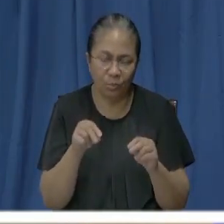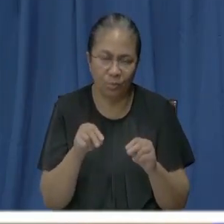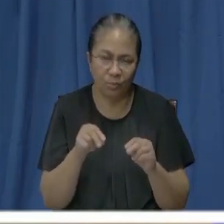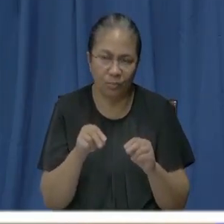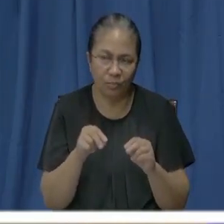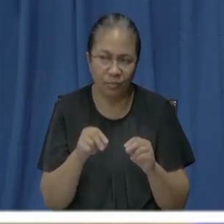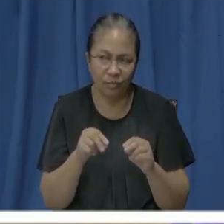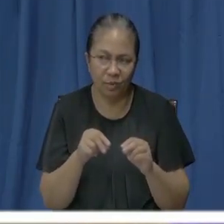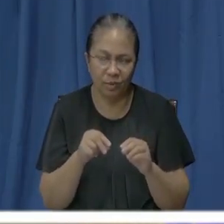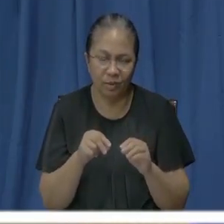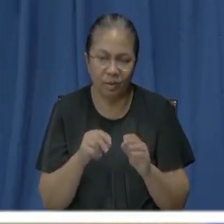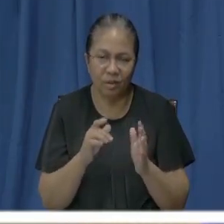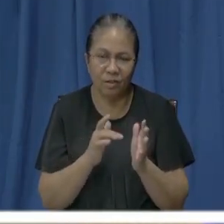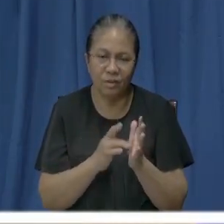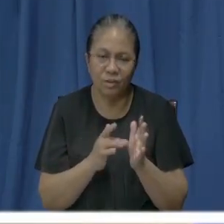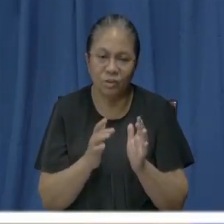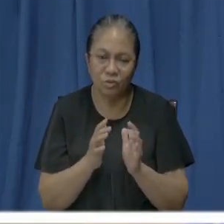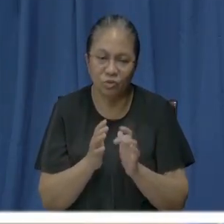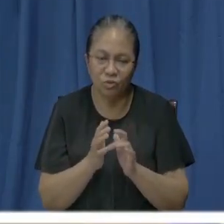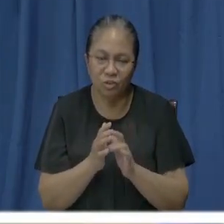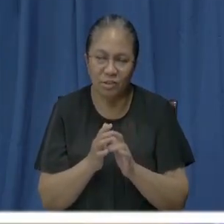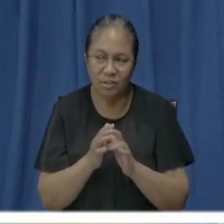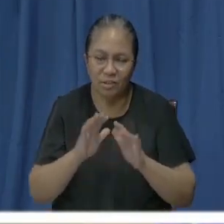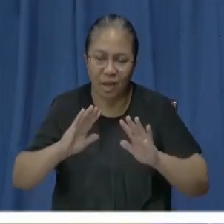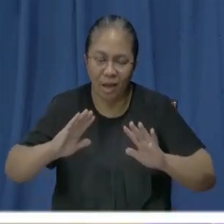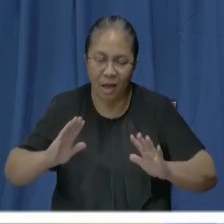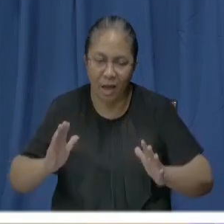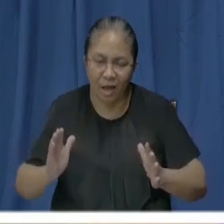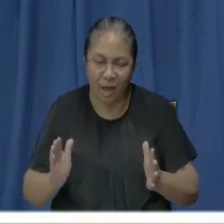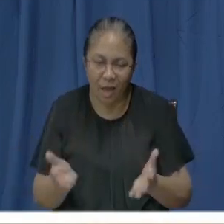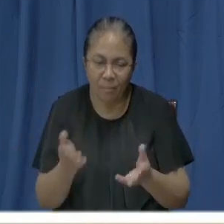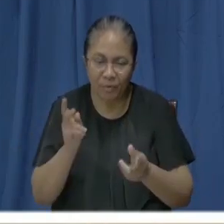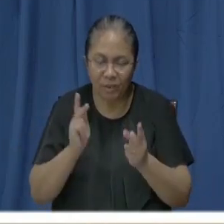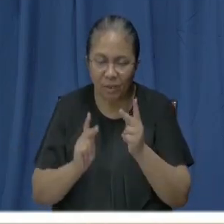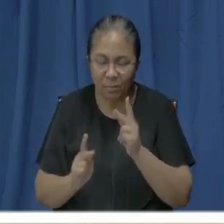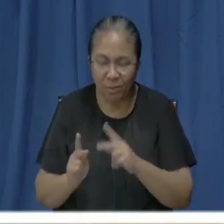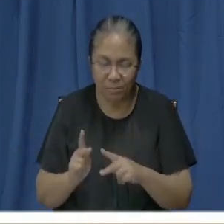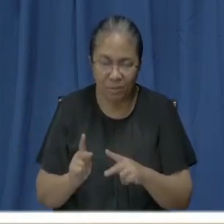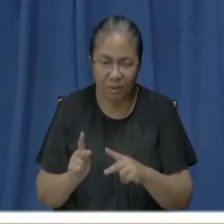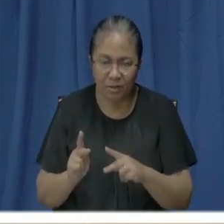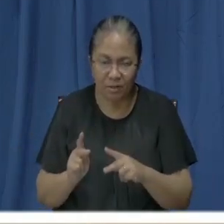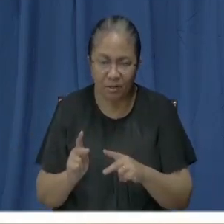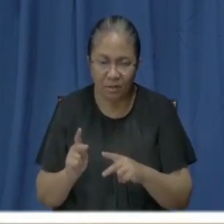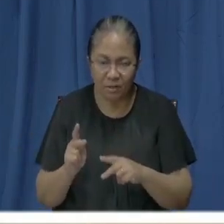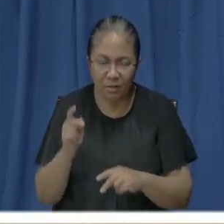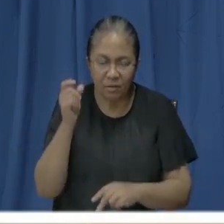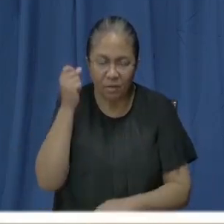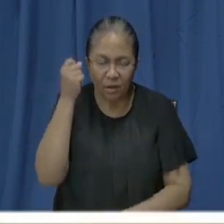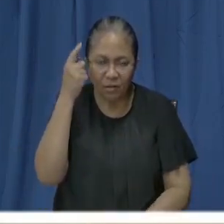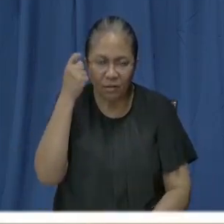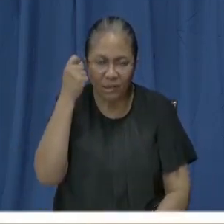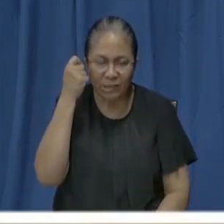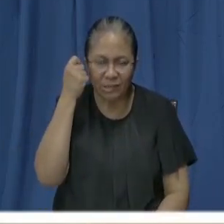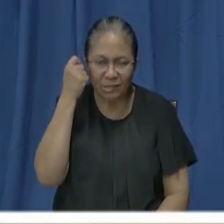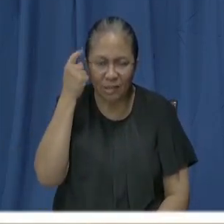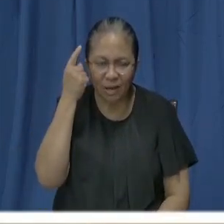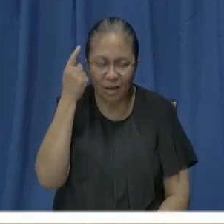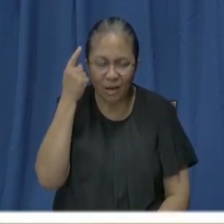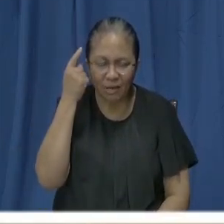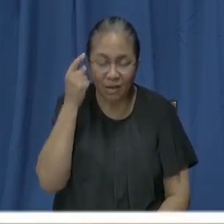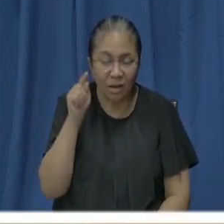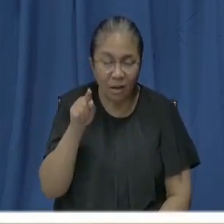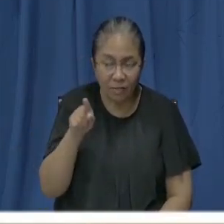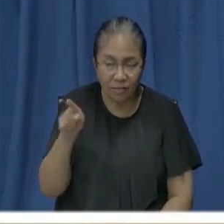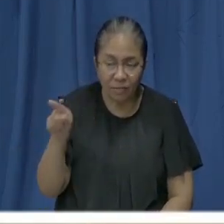What he does is he helps the people who are there to come to a consciousness that they too are